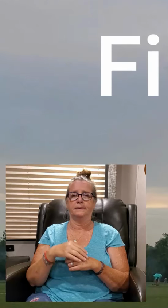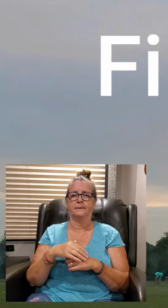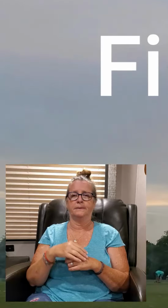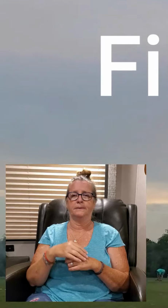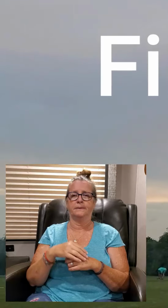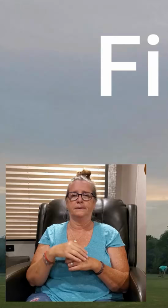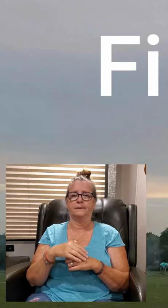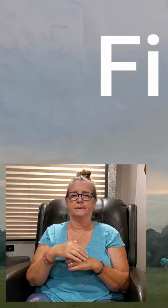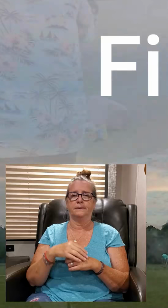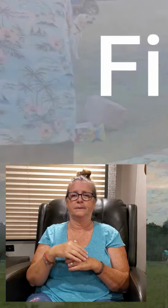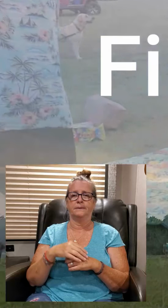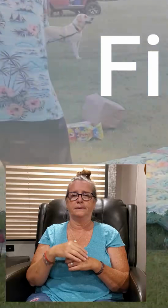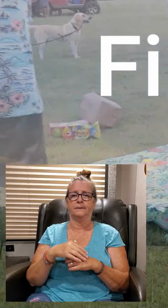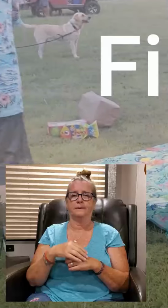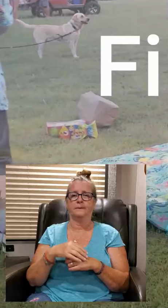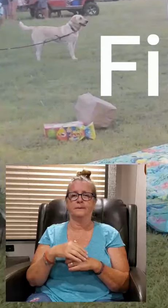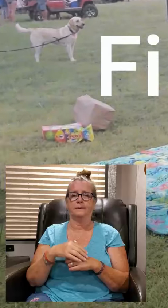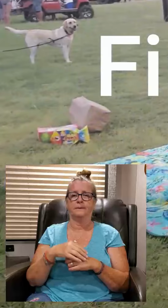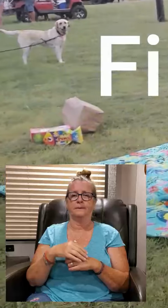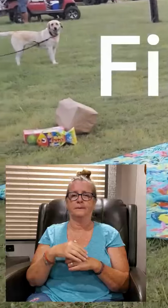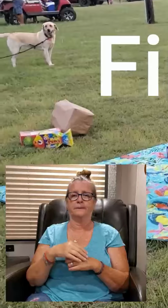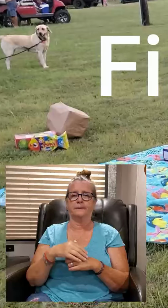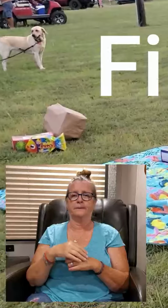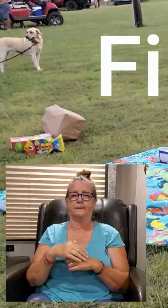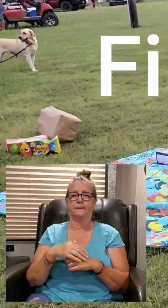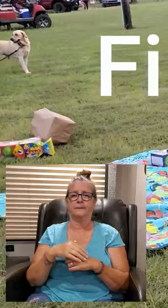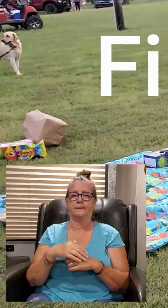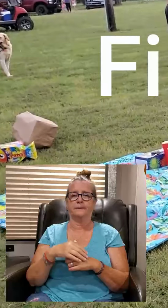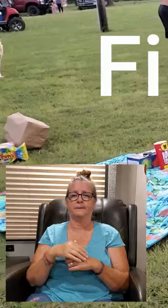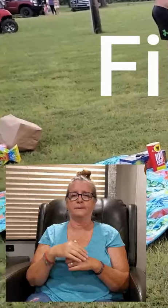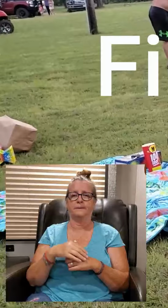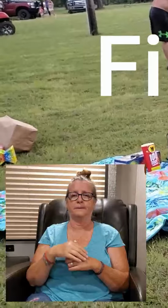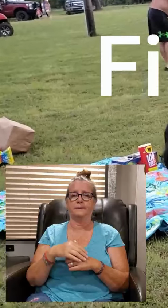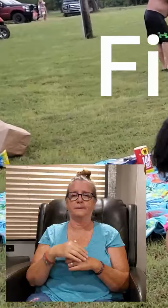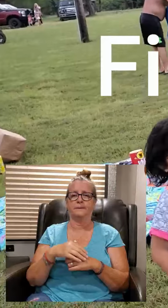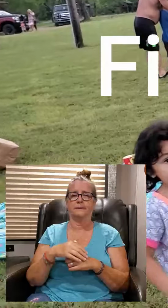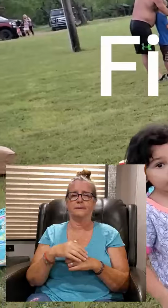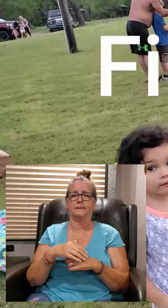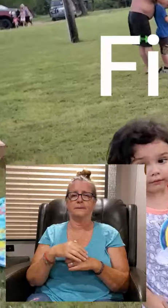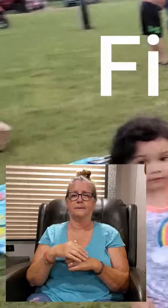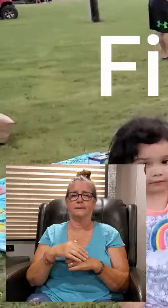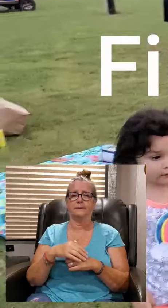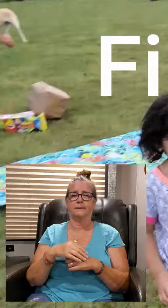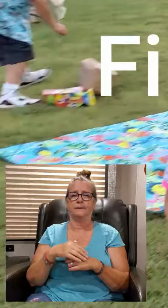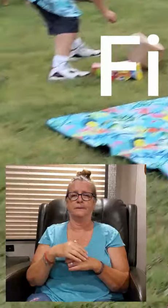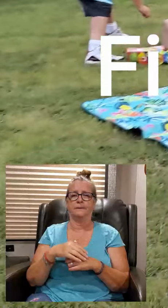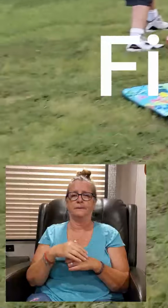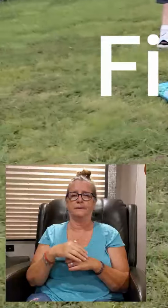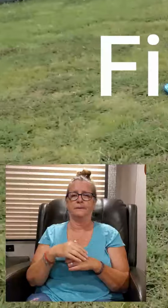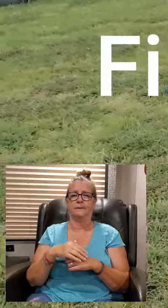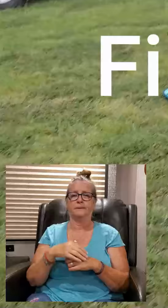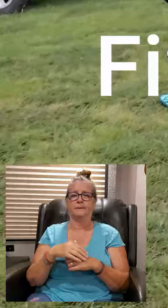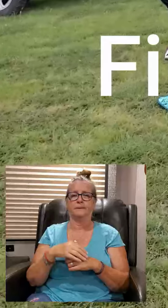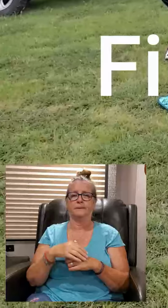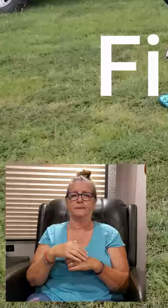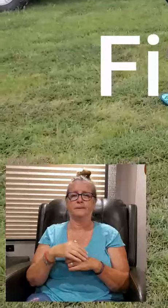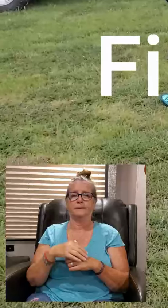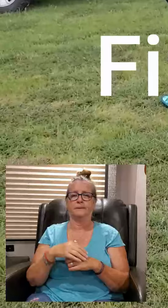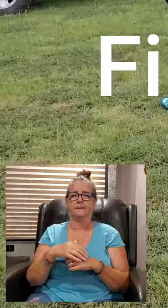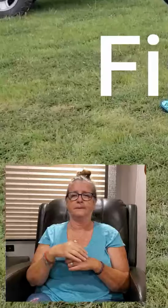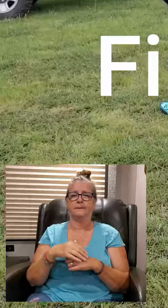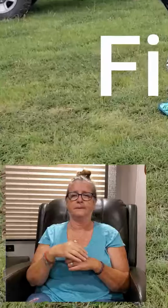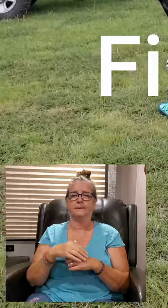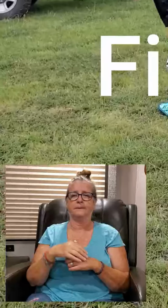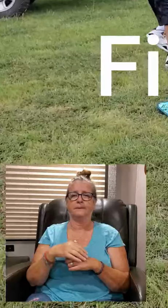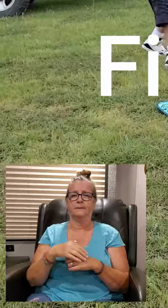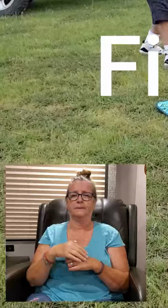if the trailer doesn't heat up as much, the air conditioning might be able to, keep it cool. So